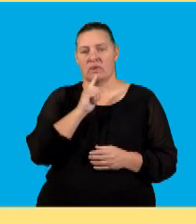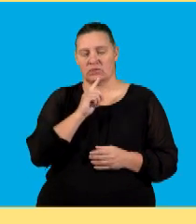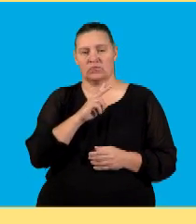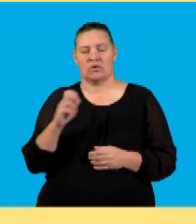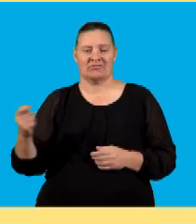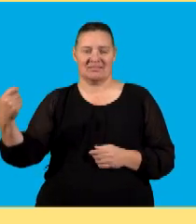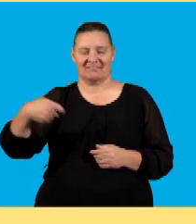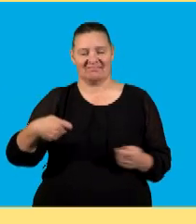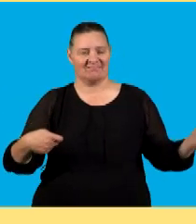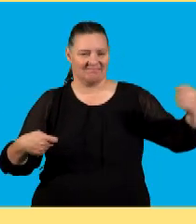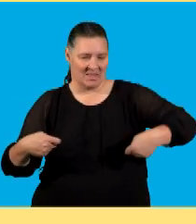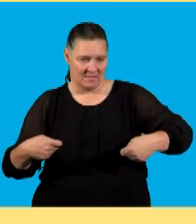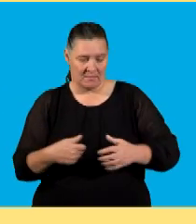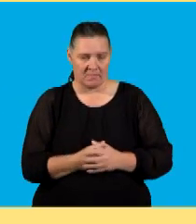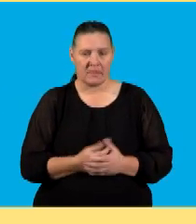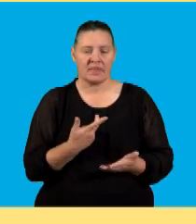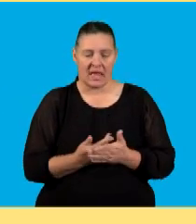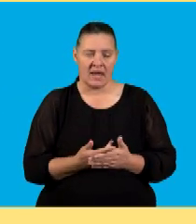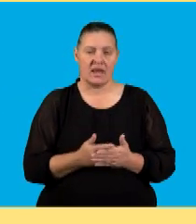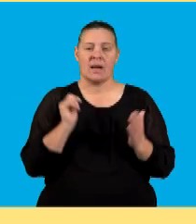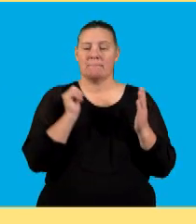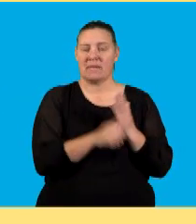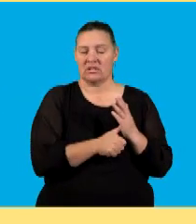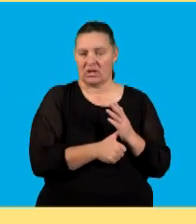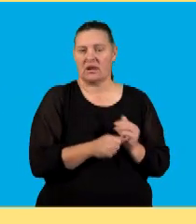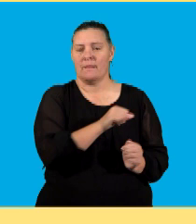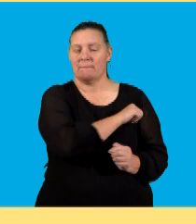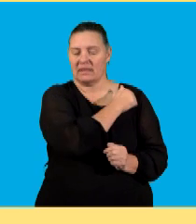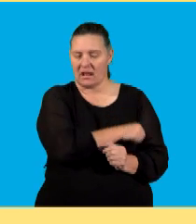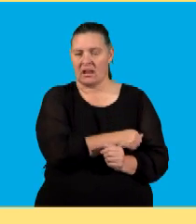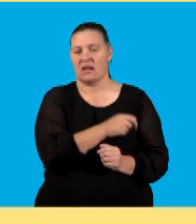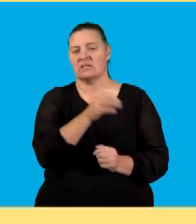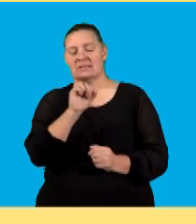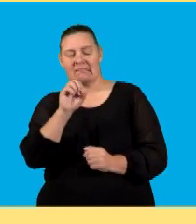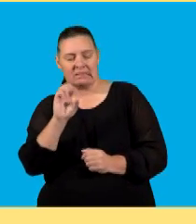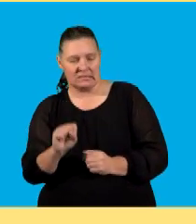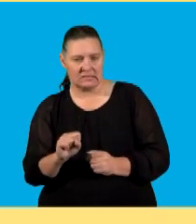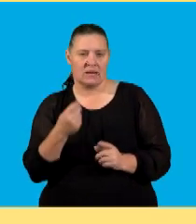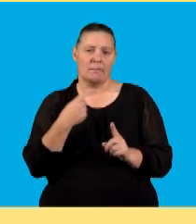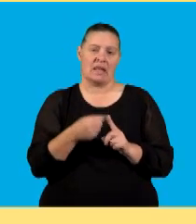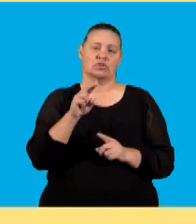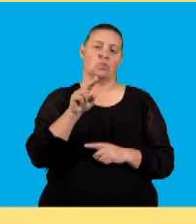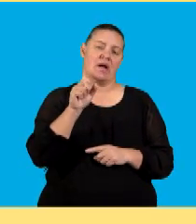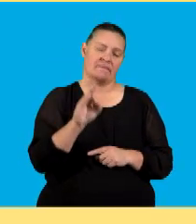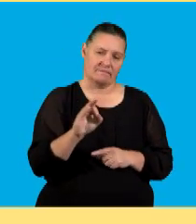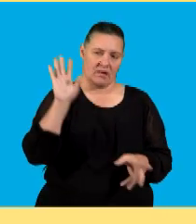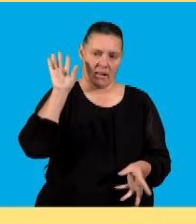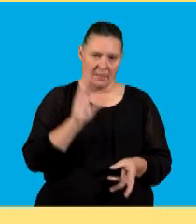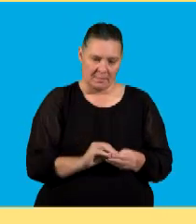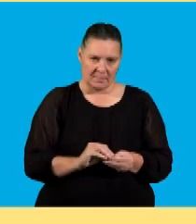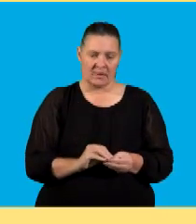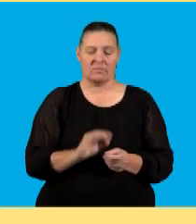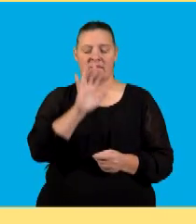1,200 as well. I would then add my pension fund, my medical aid, SARS Pay As You Earn, together with my